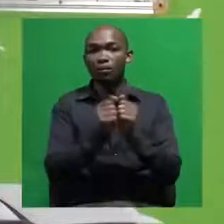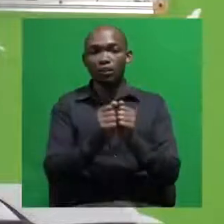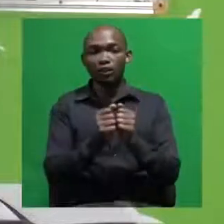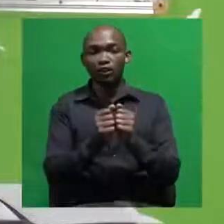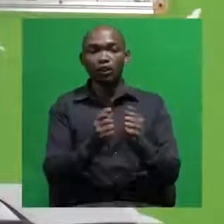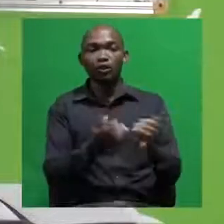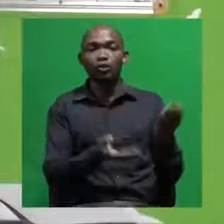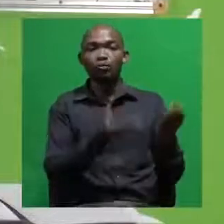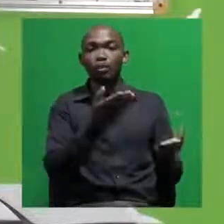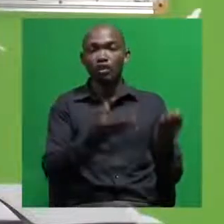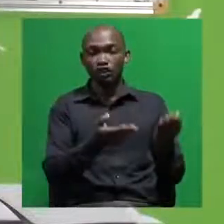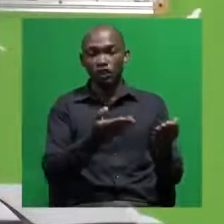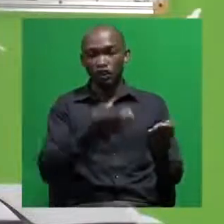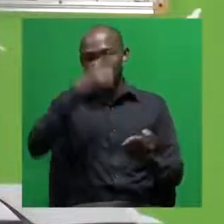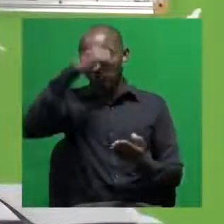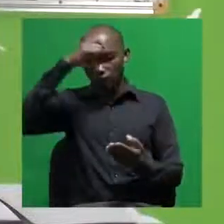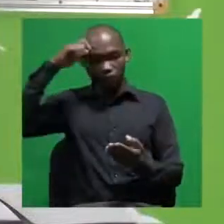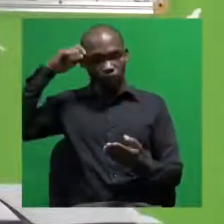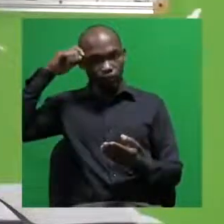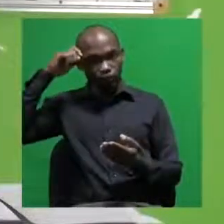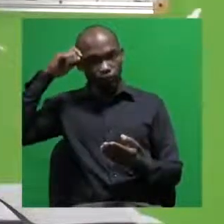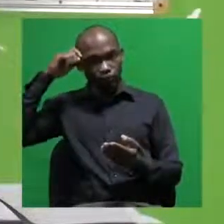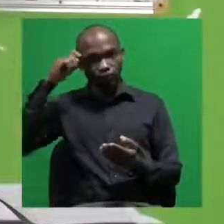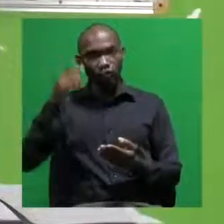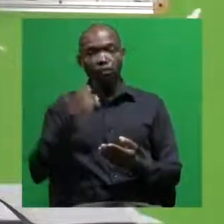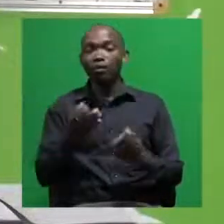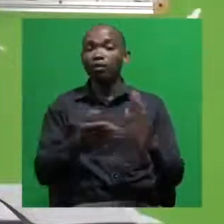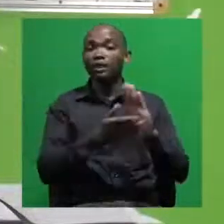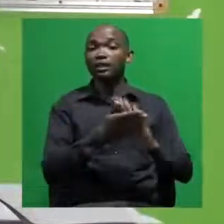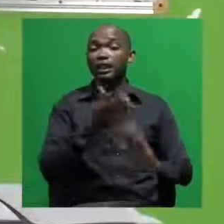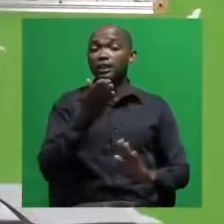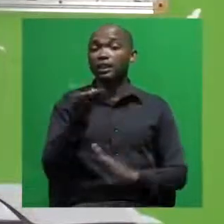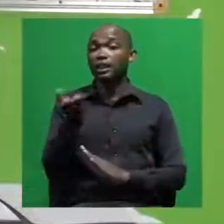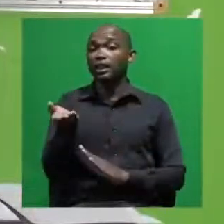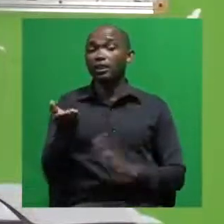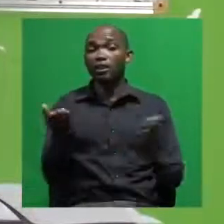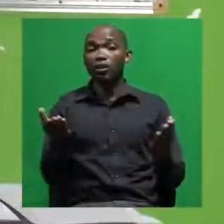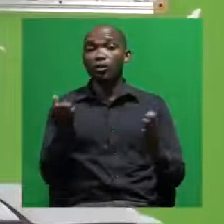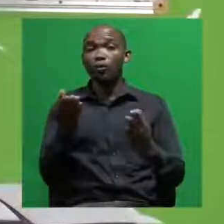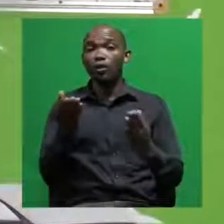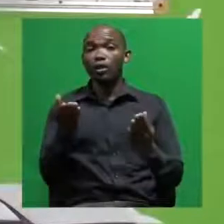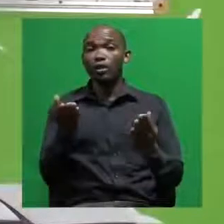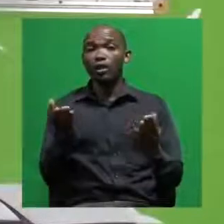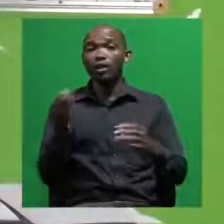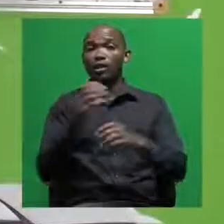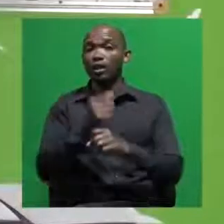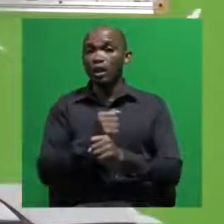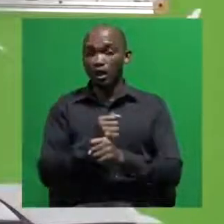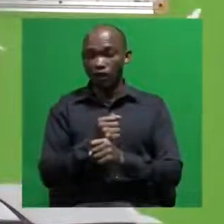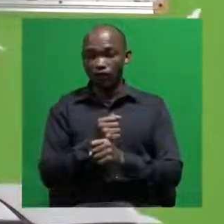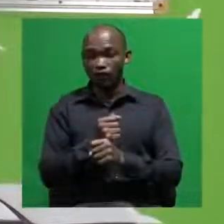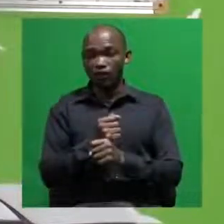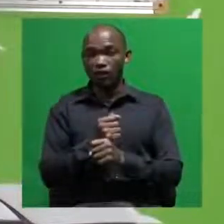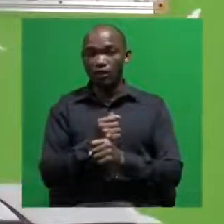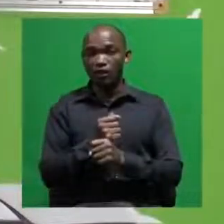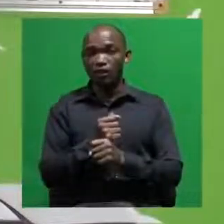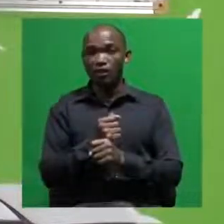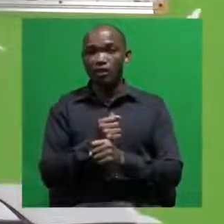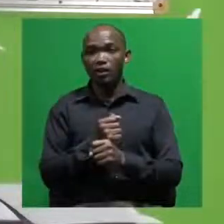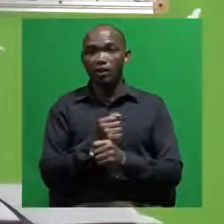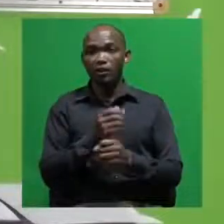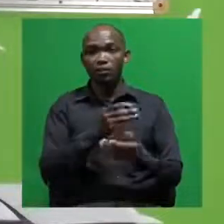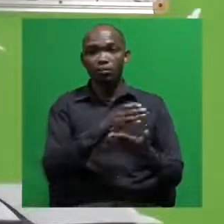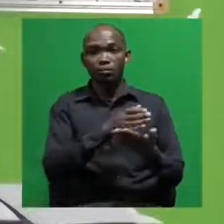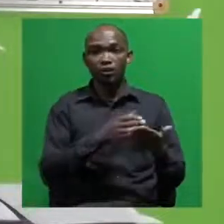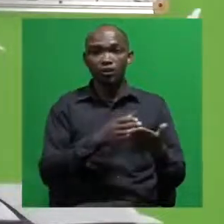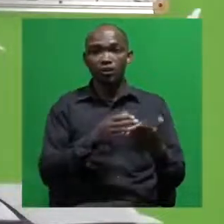that, we can have a piece of dry ice. Because the temperature can be concerned on the